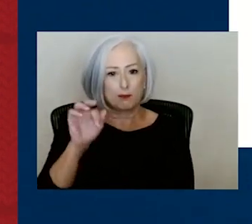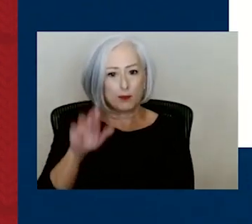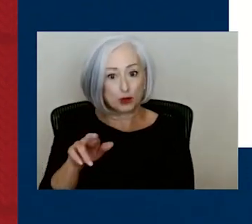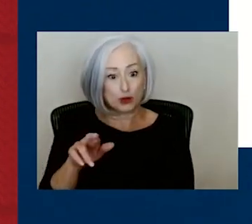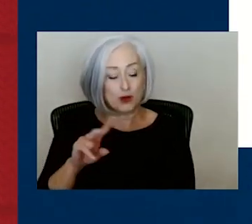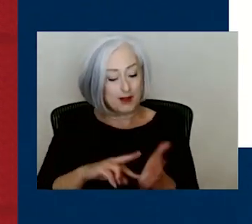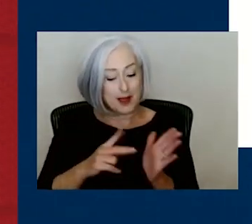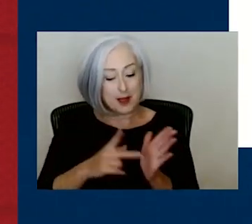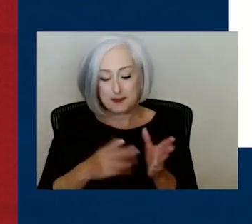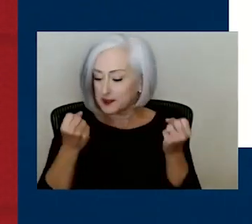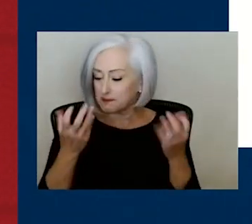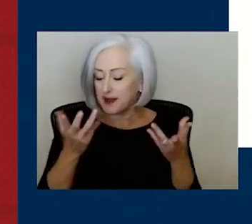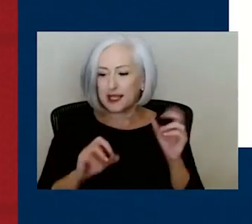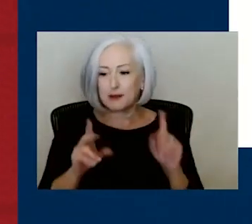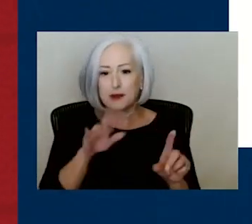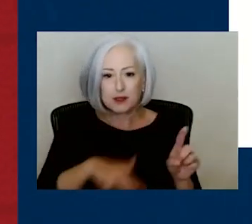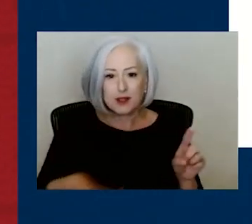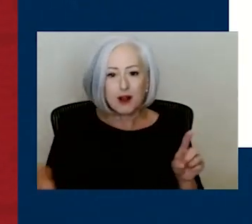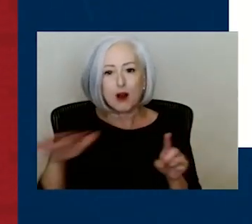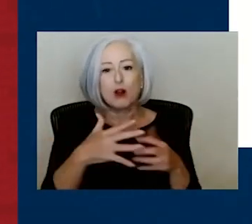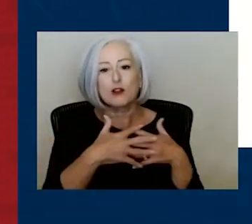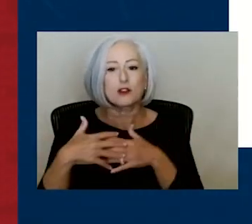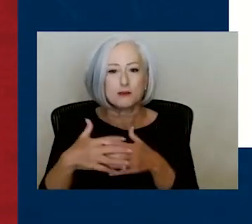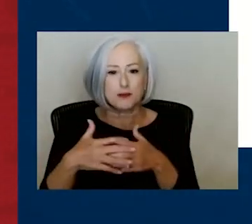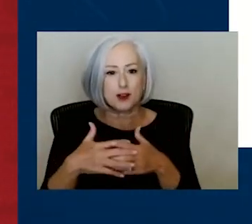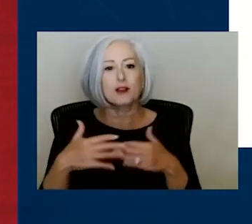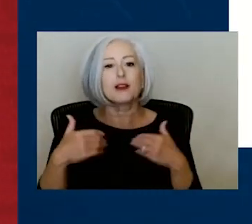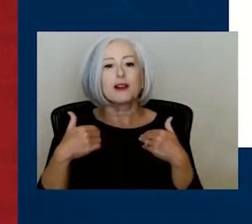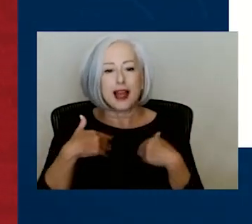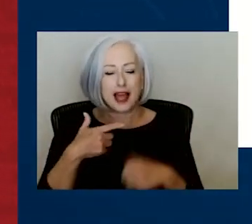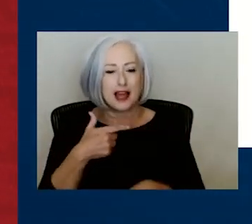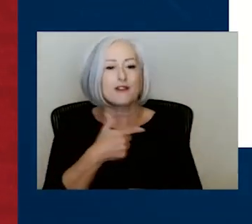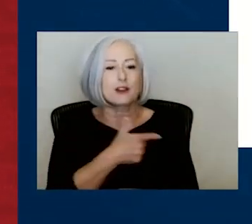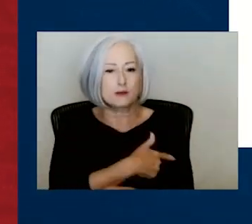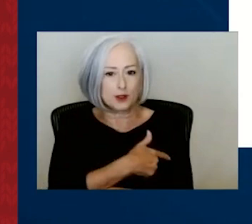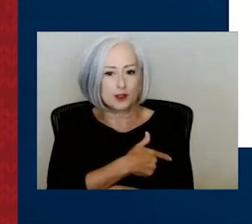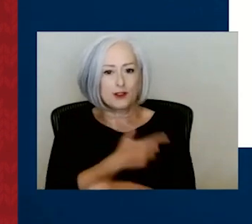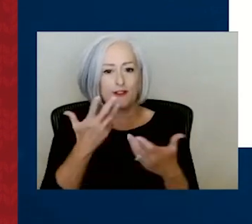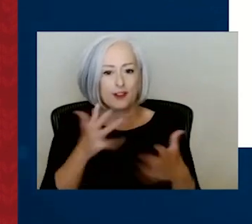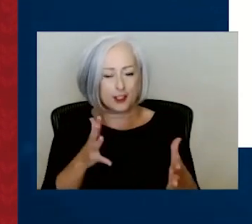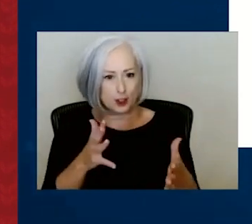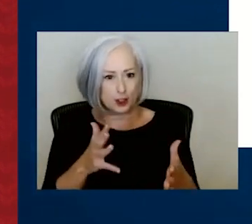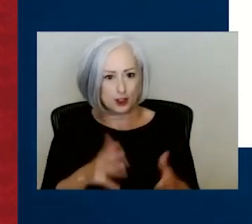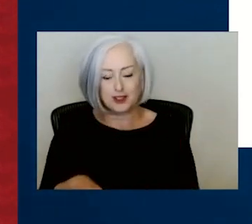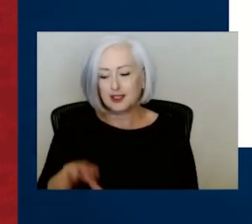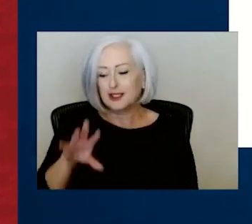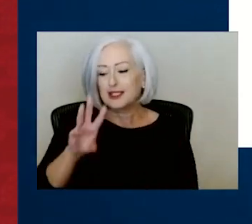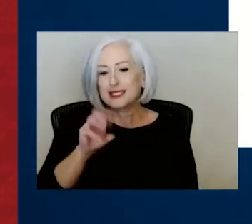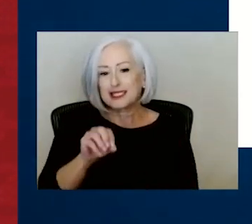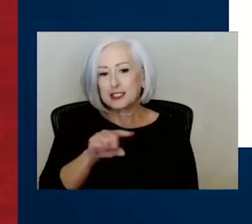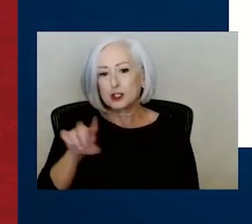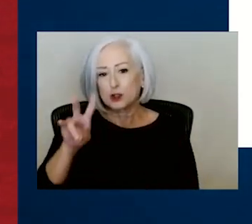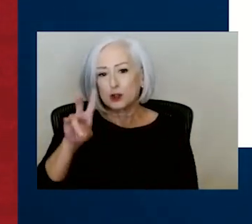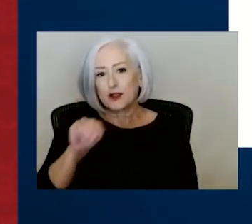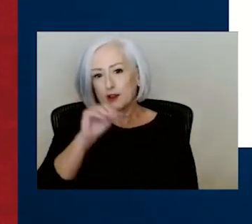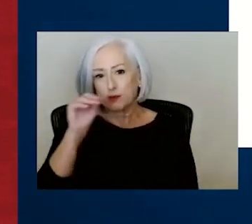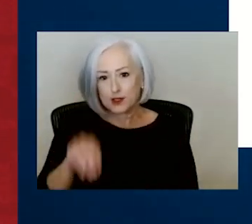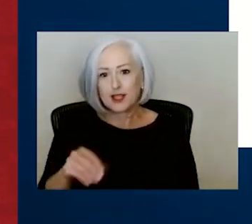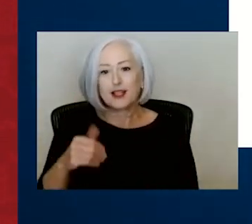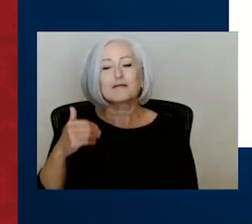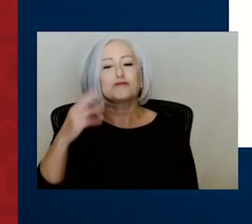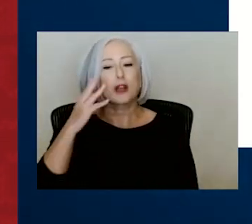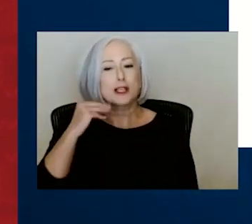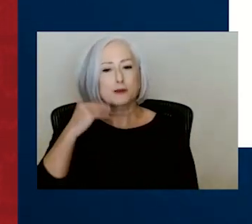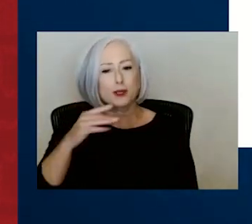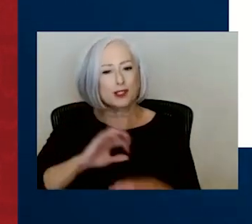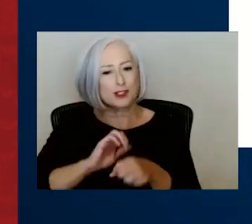have some amount of vaccination. In addition, it's estimated between 60 and 70% of Americans have had some type of COVID. And if you